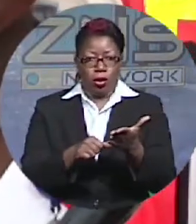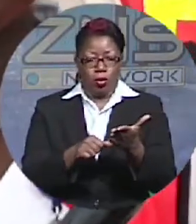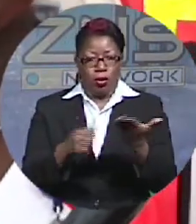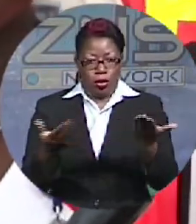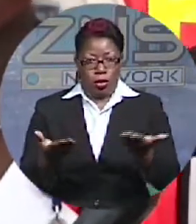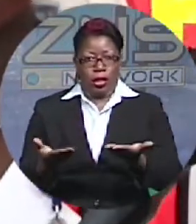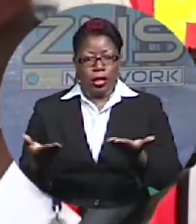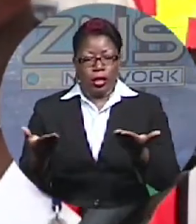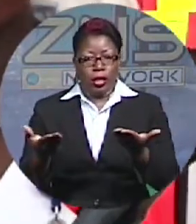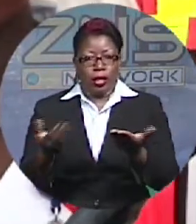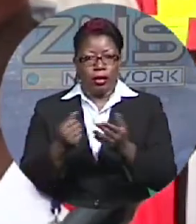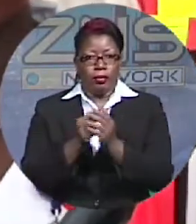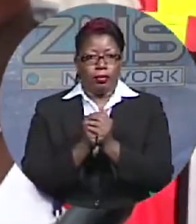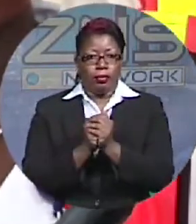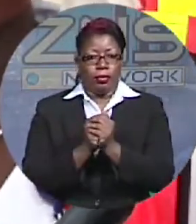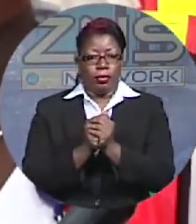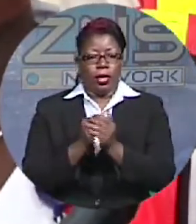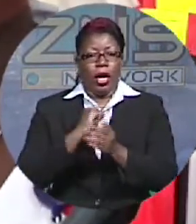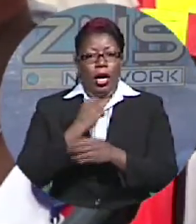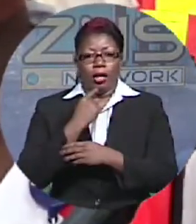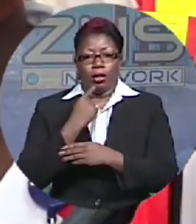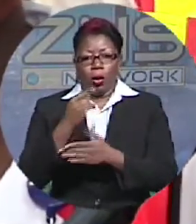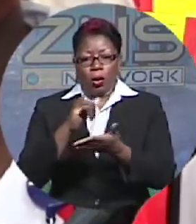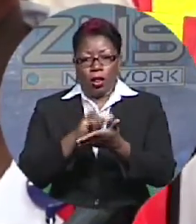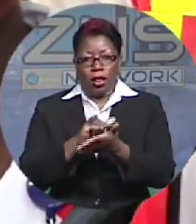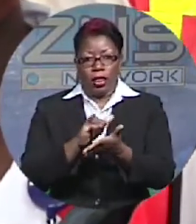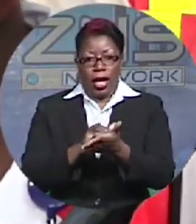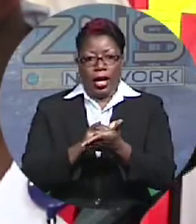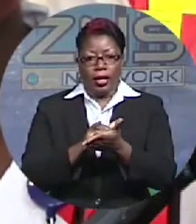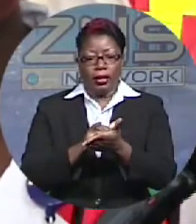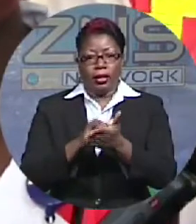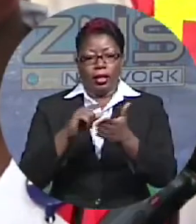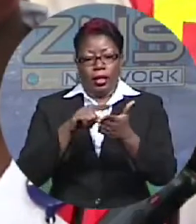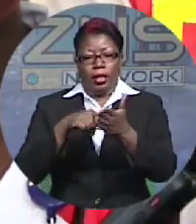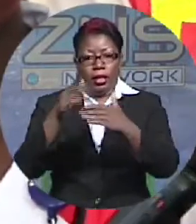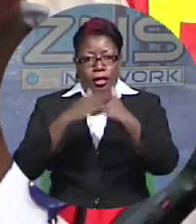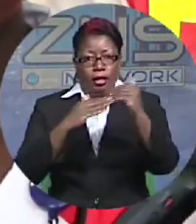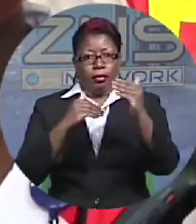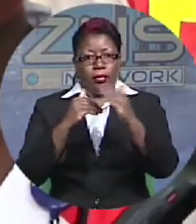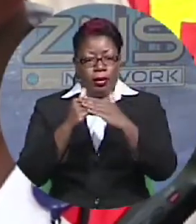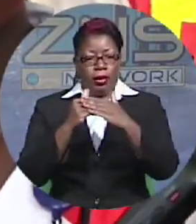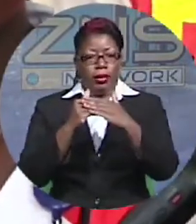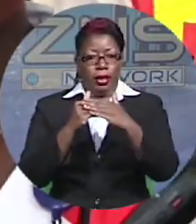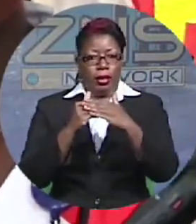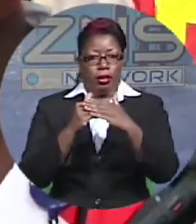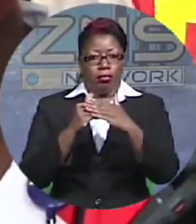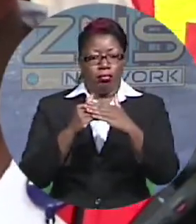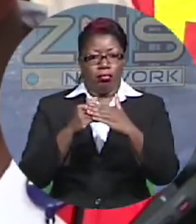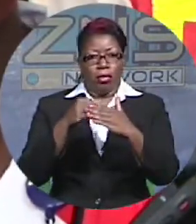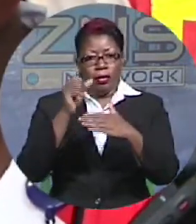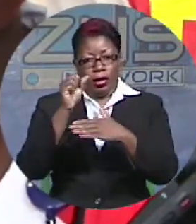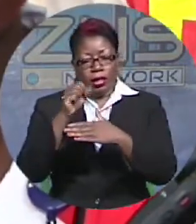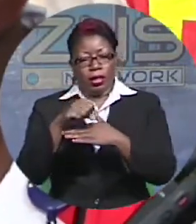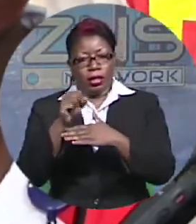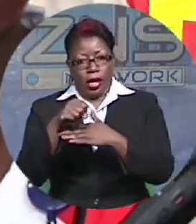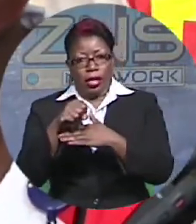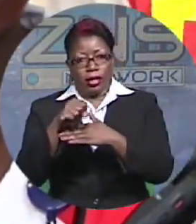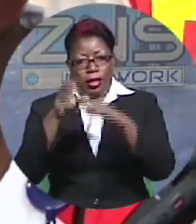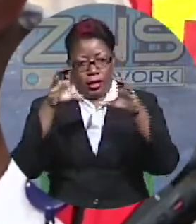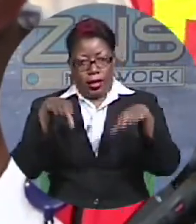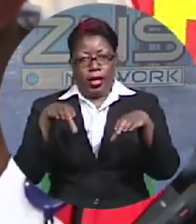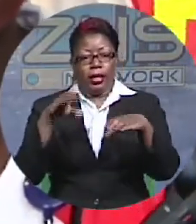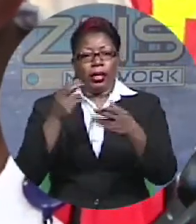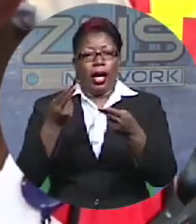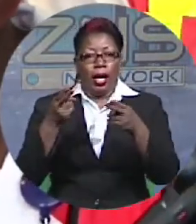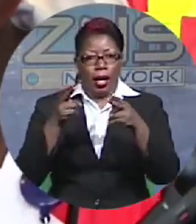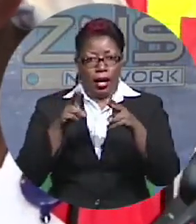here. I'm told that the physical premises are sufficiently accommodating to enable that to